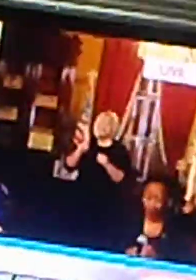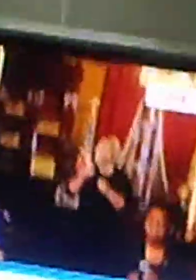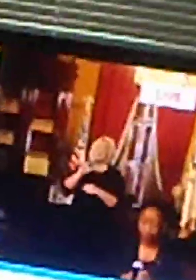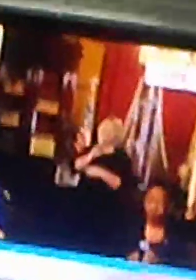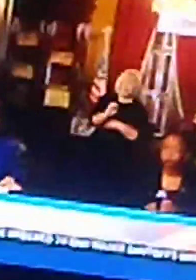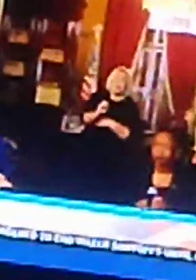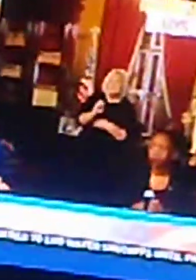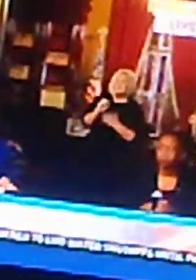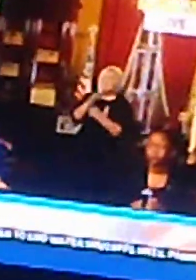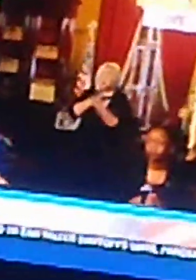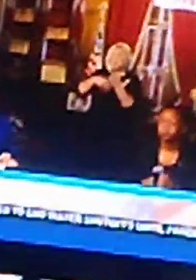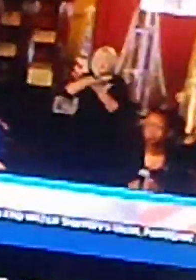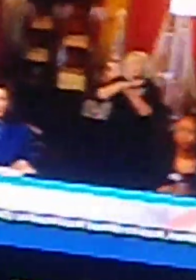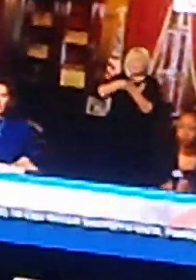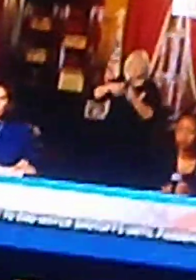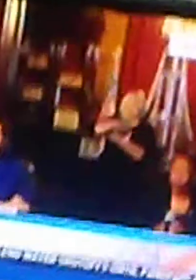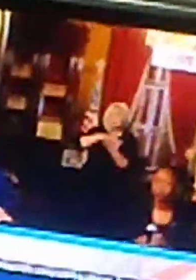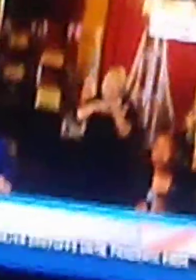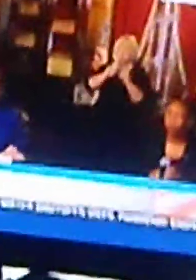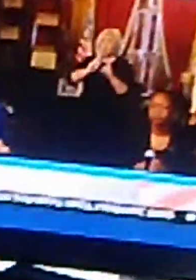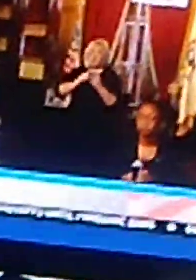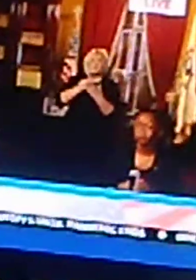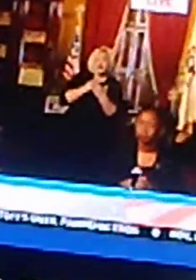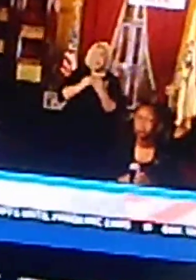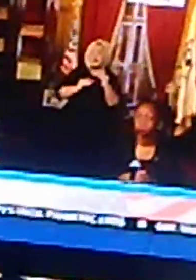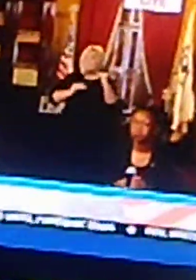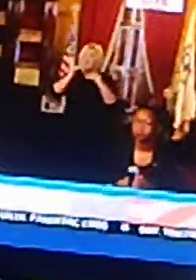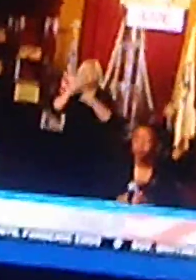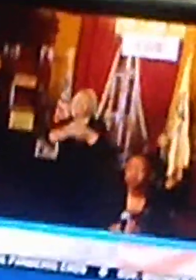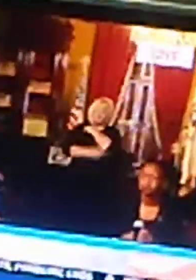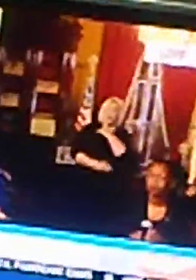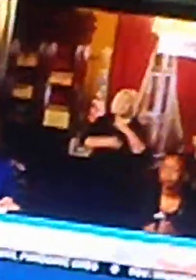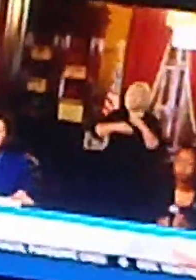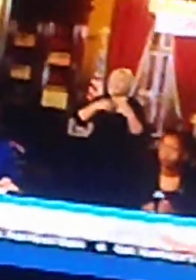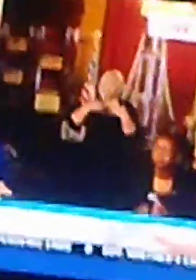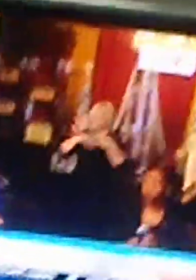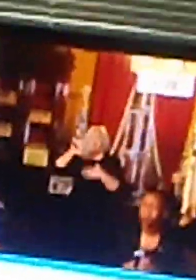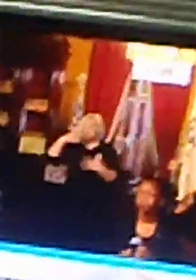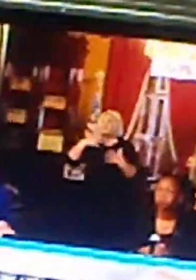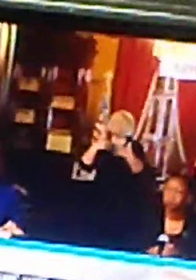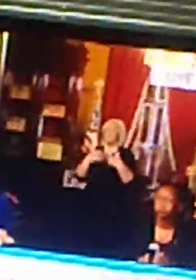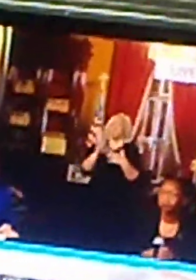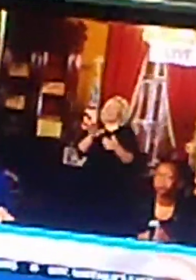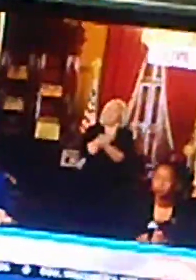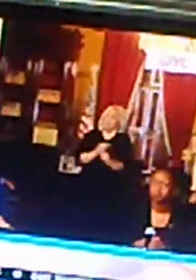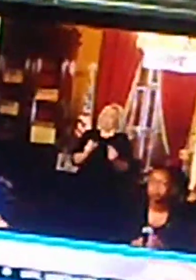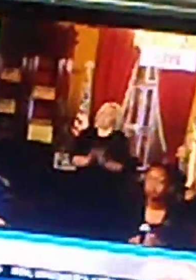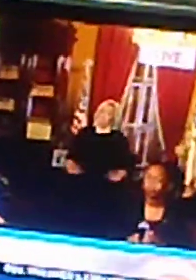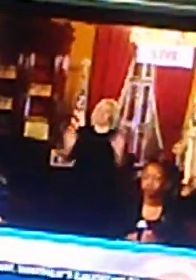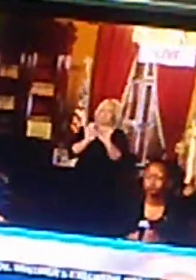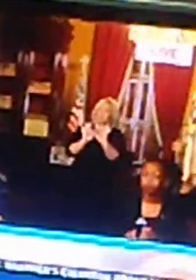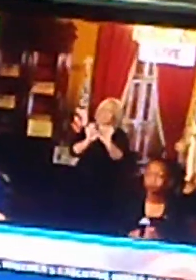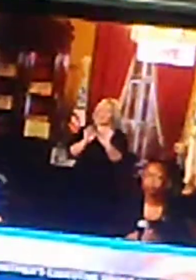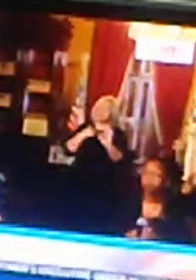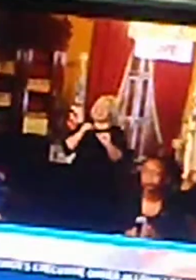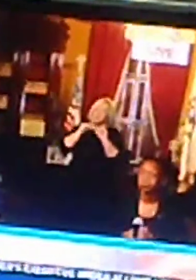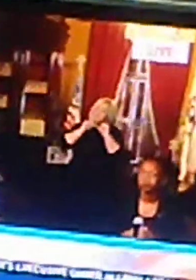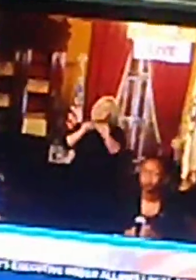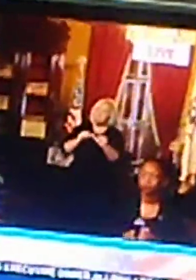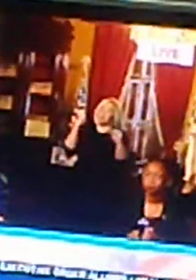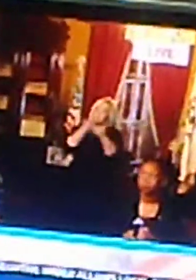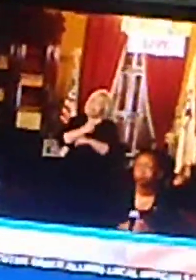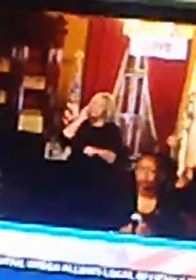or socioeconomic status, your health and safety matters. And I will keep fighting for you. We